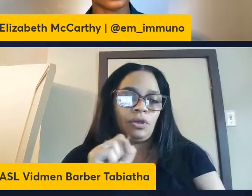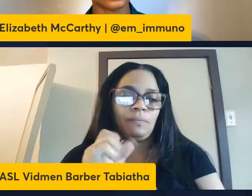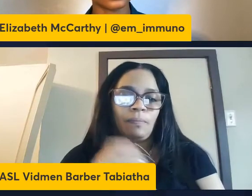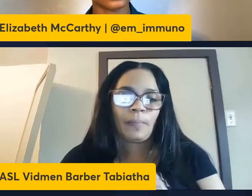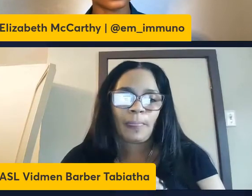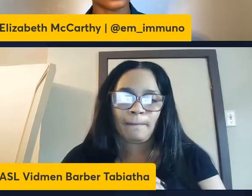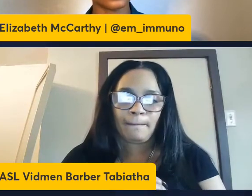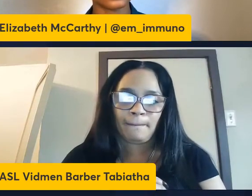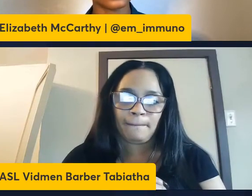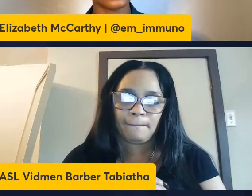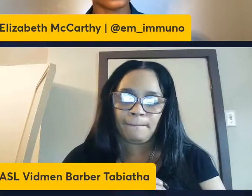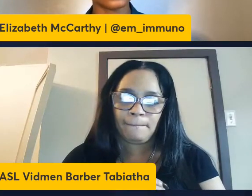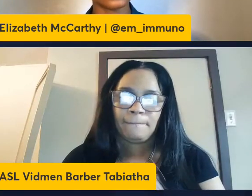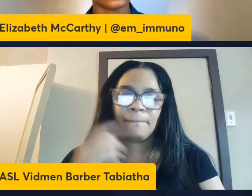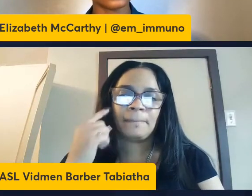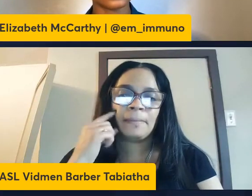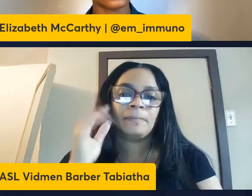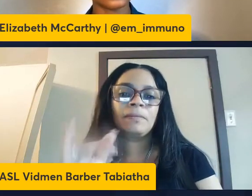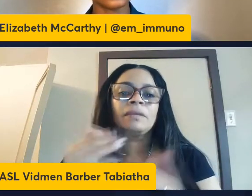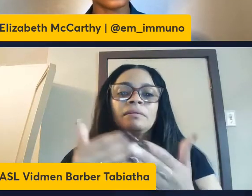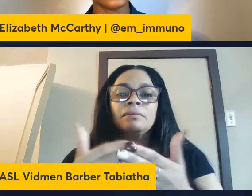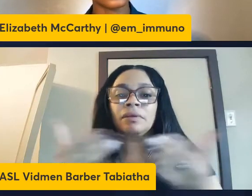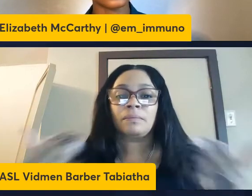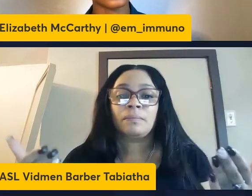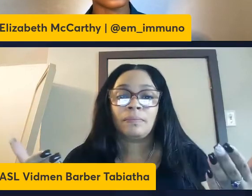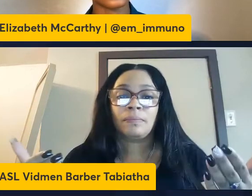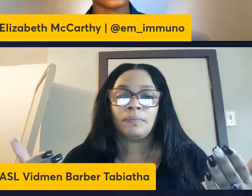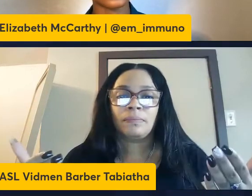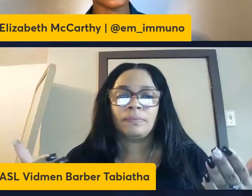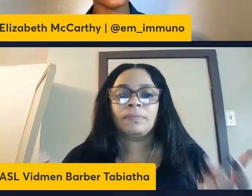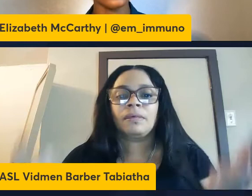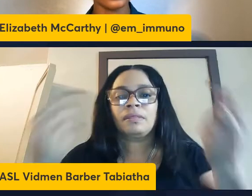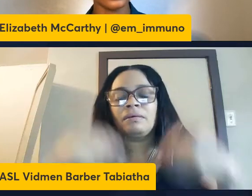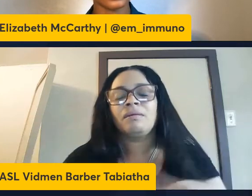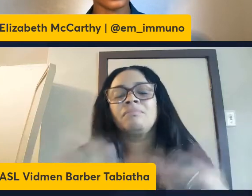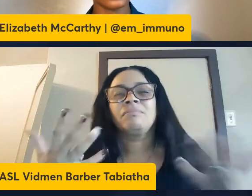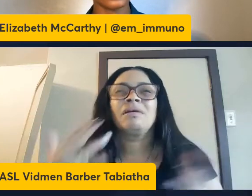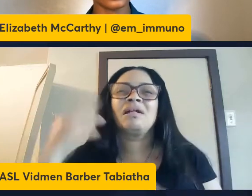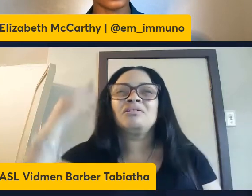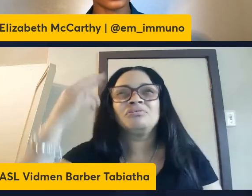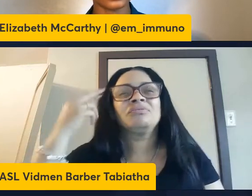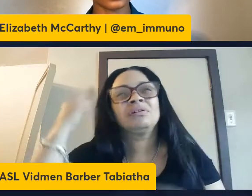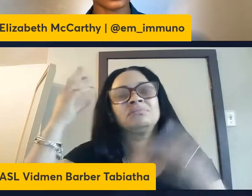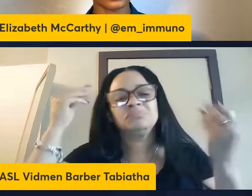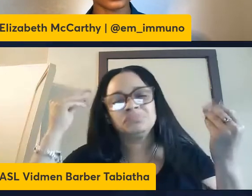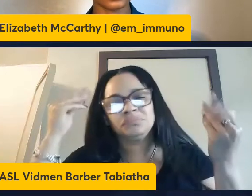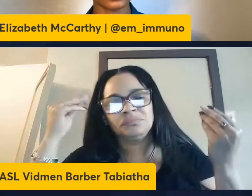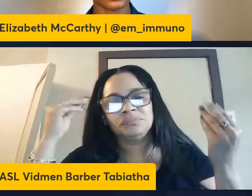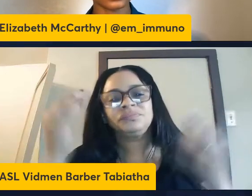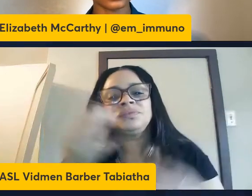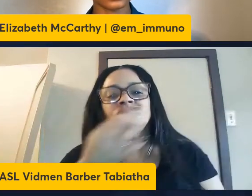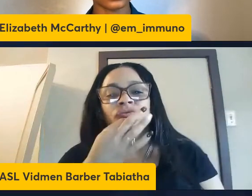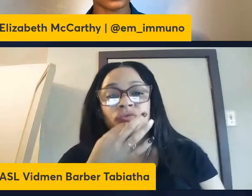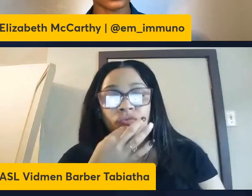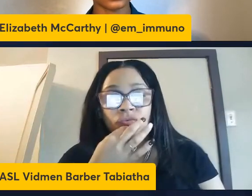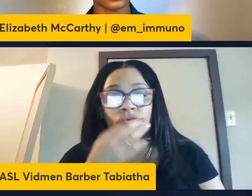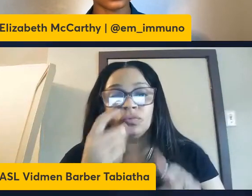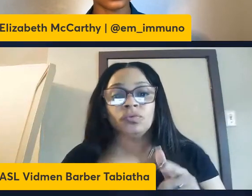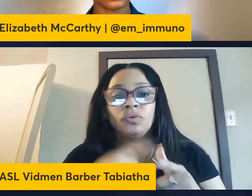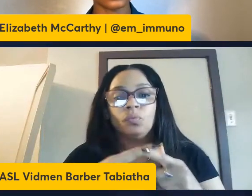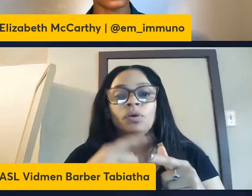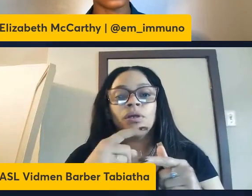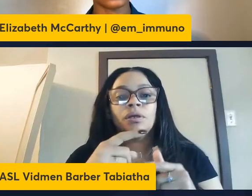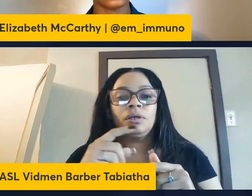I think that's something that you come to realize pretty soon when you get into it, is